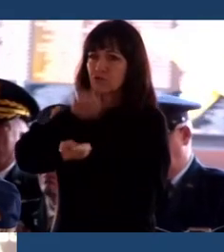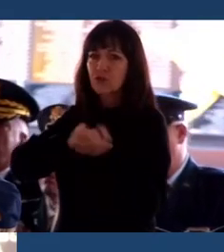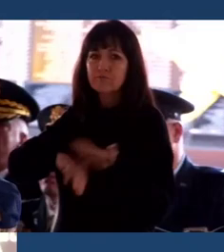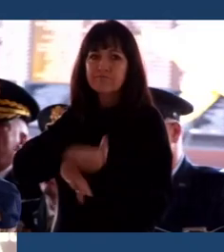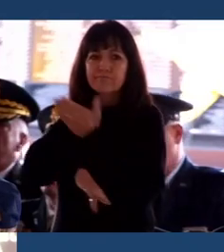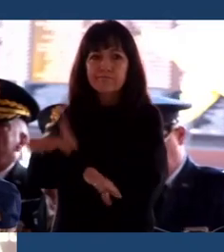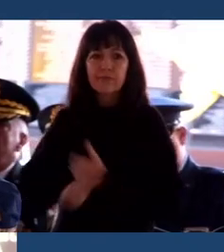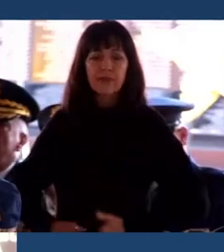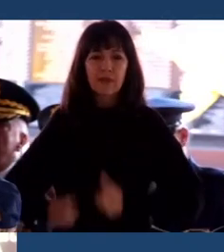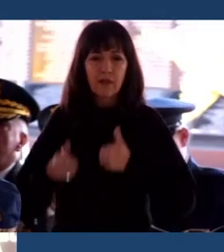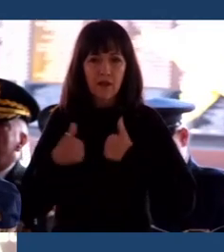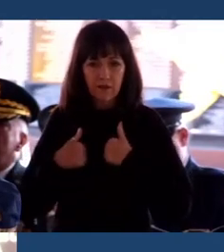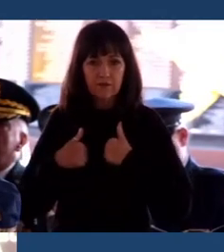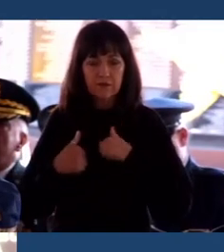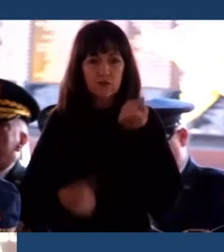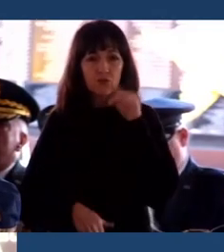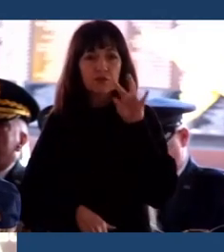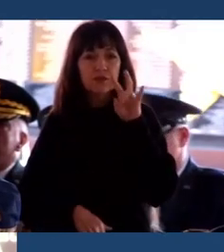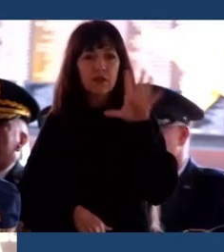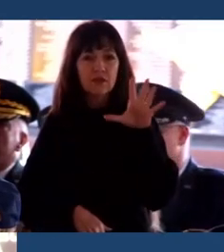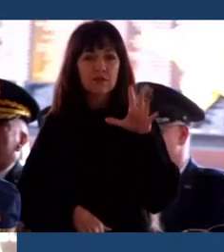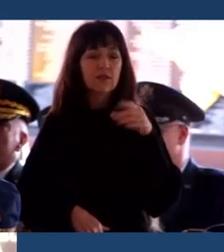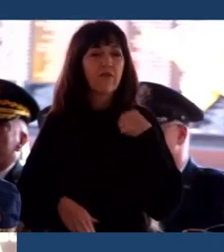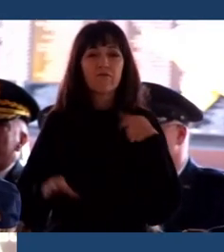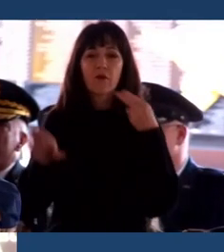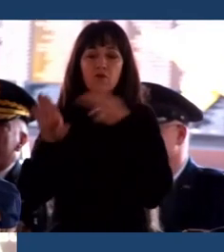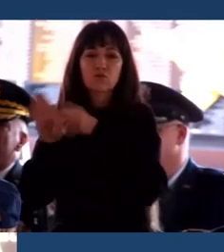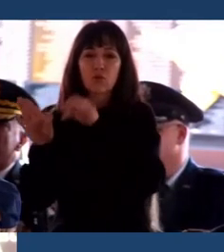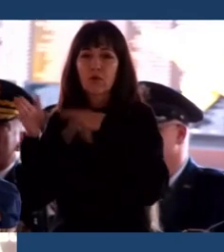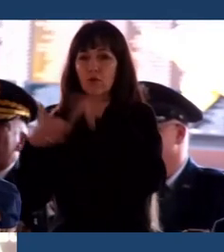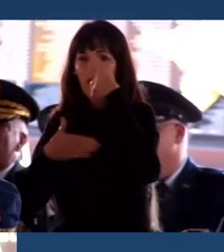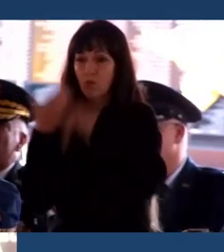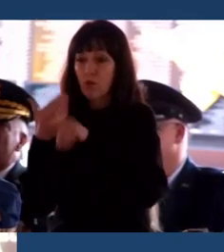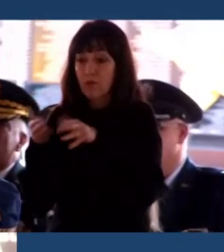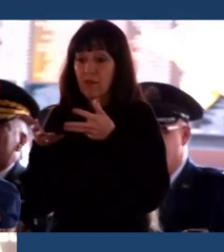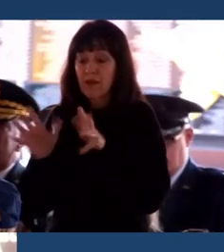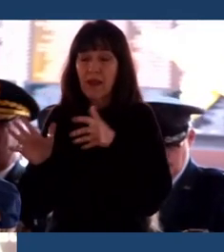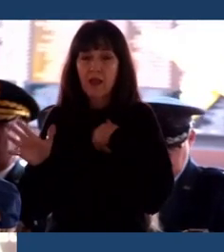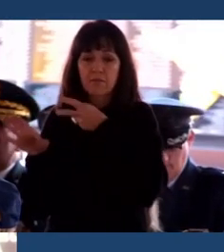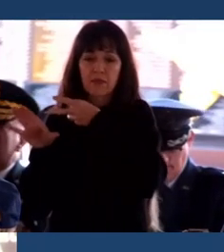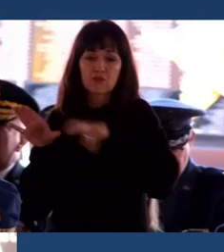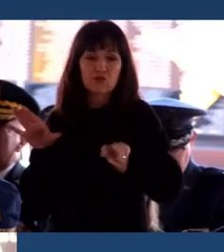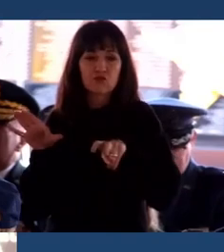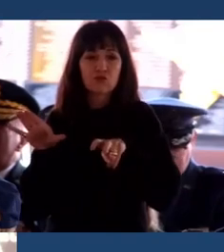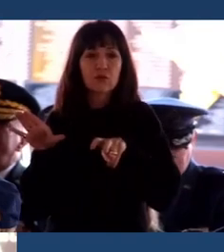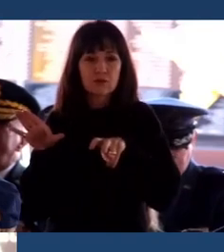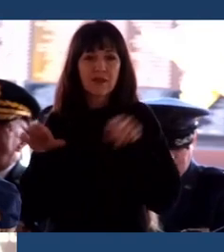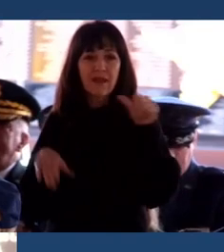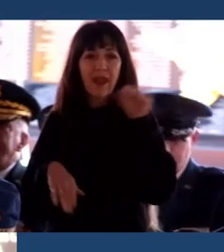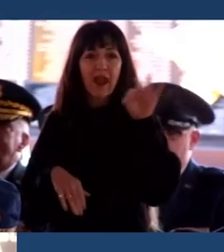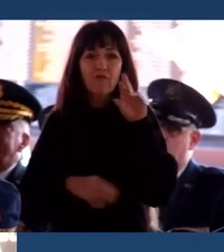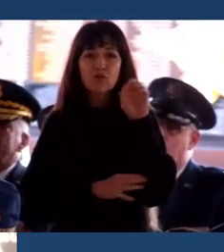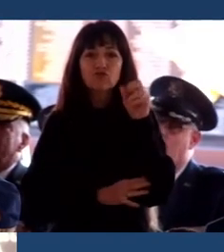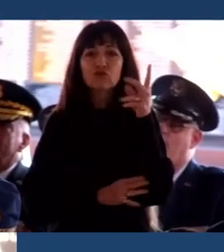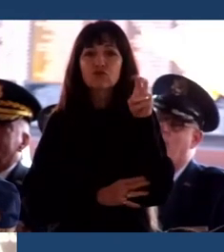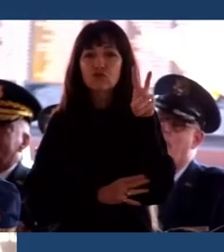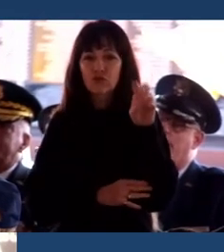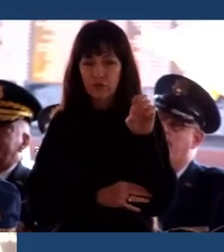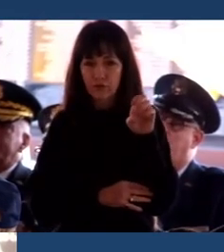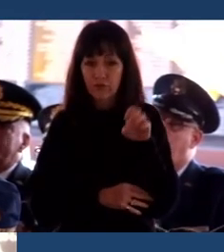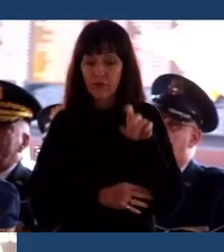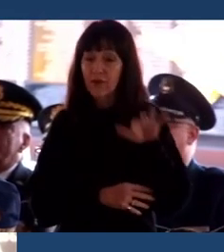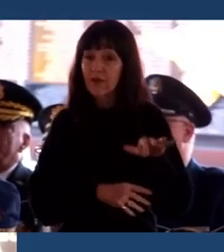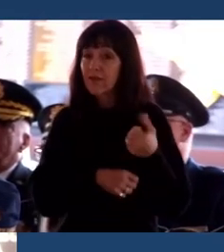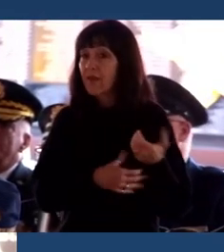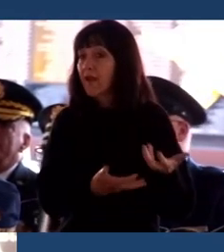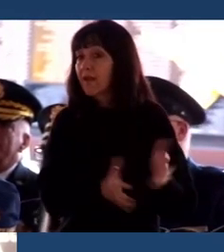I chose to take advantage of the Pilot Chase program, which allowed me to transition into the Air Force Reserve. This enabled